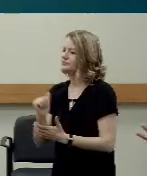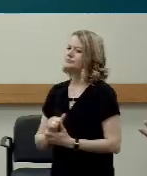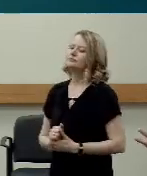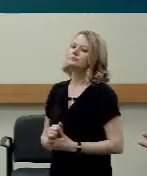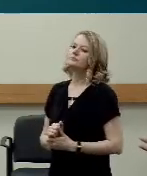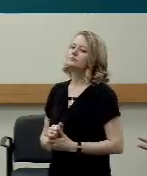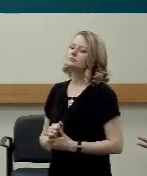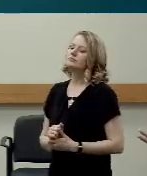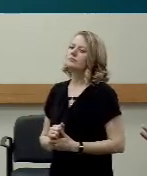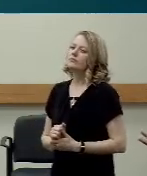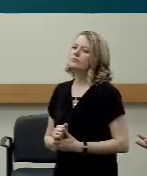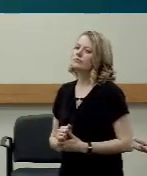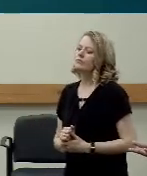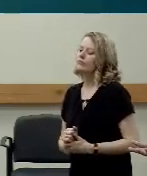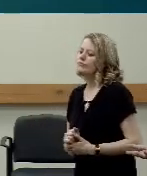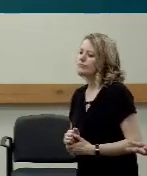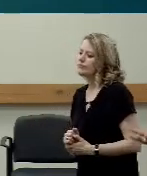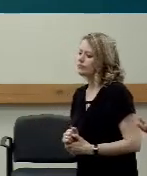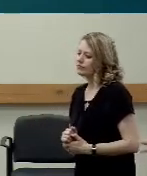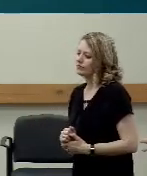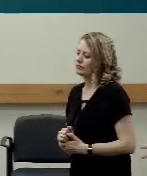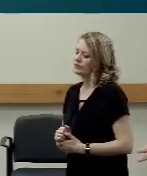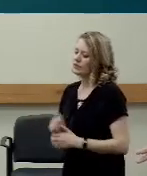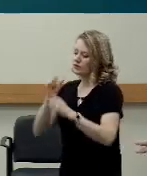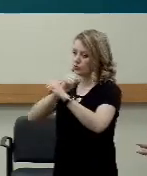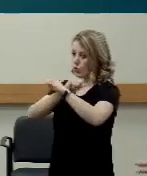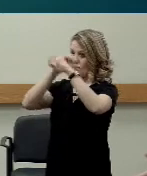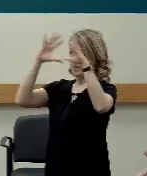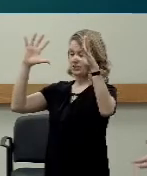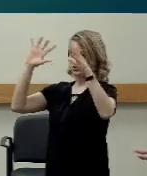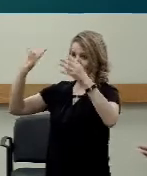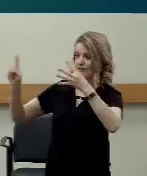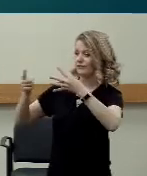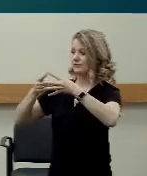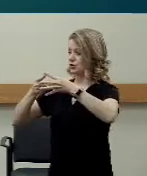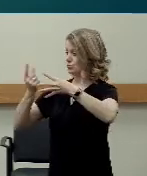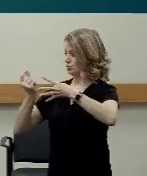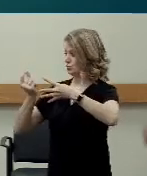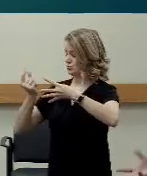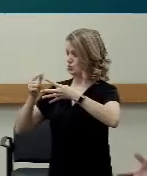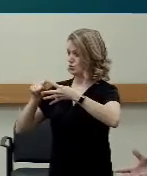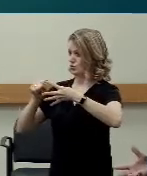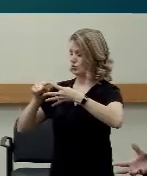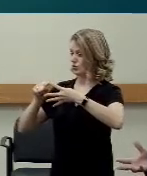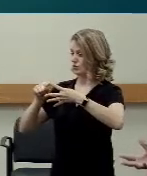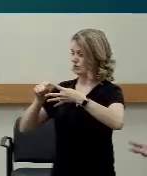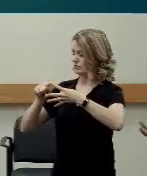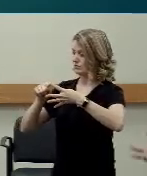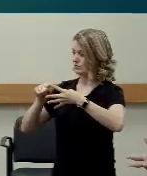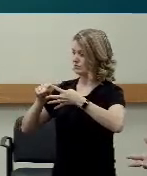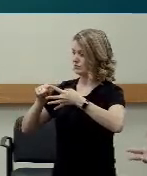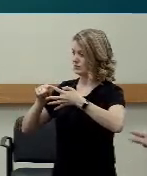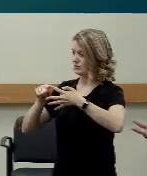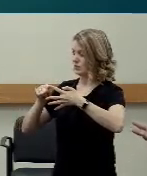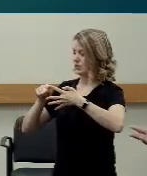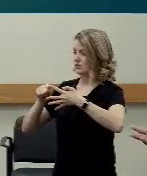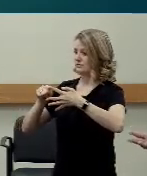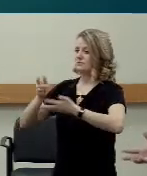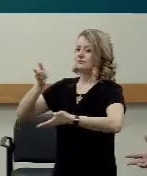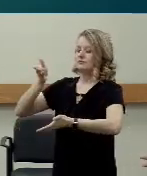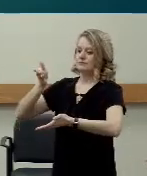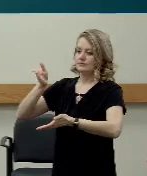Let's just imagine that the first step here is to release the restrictions